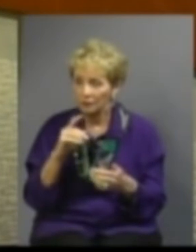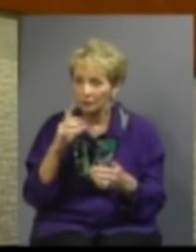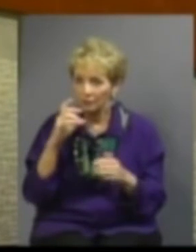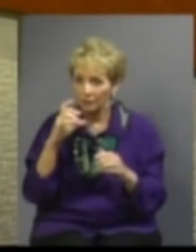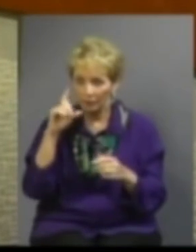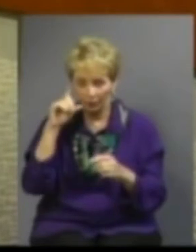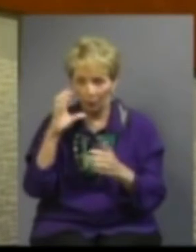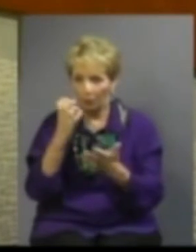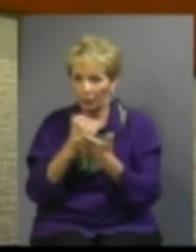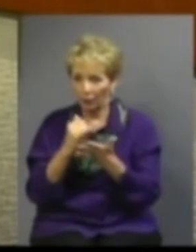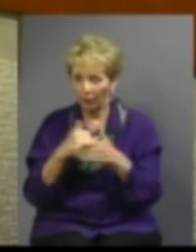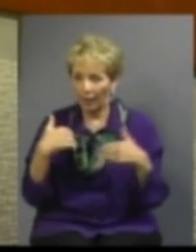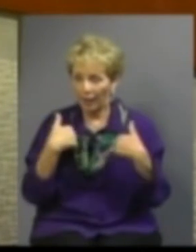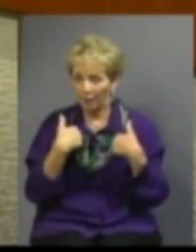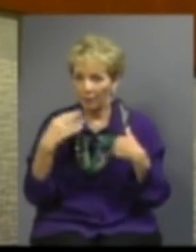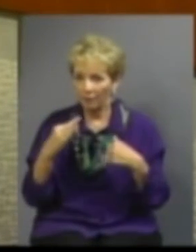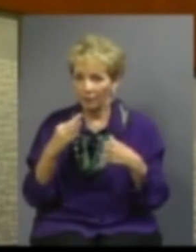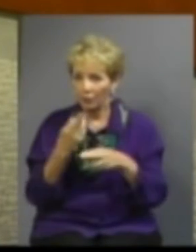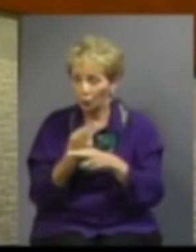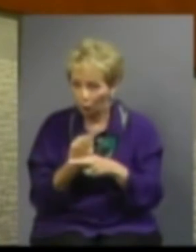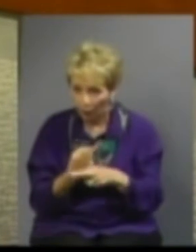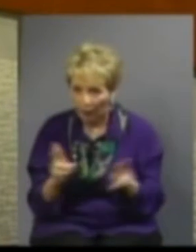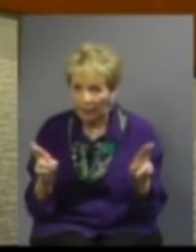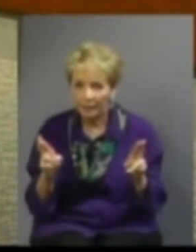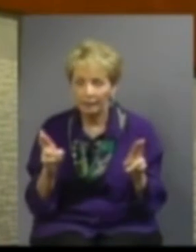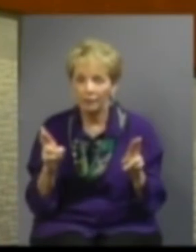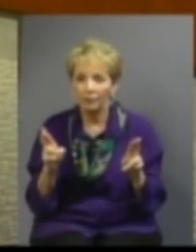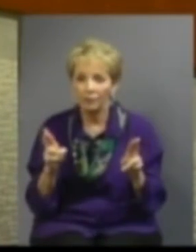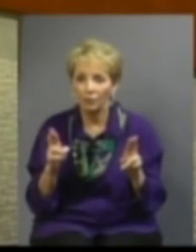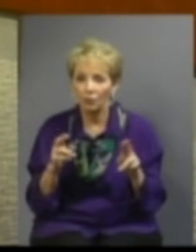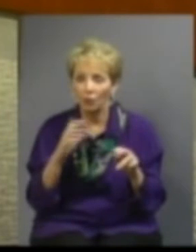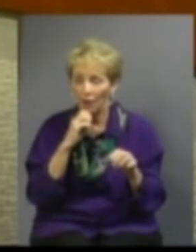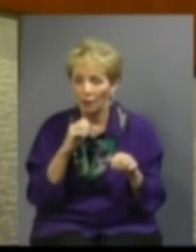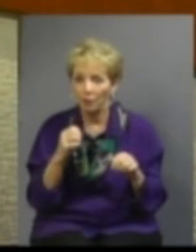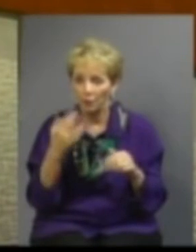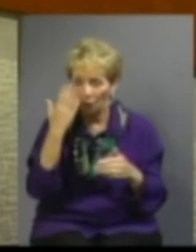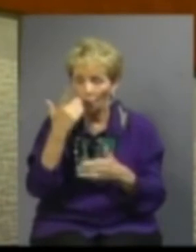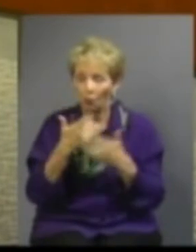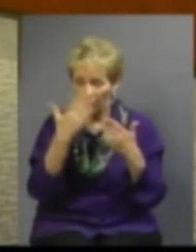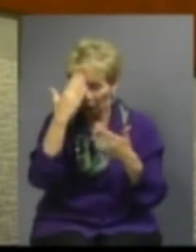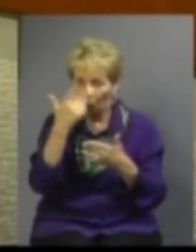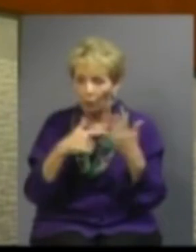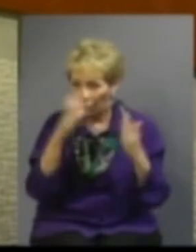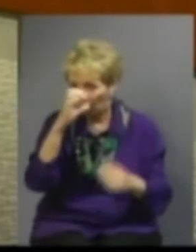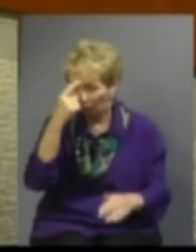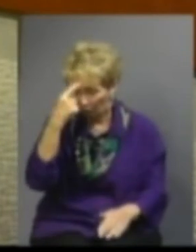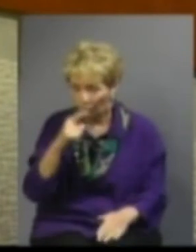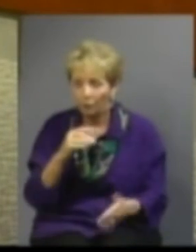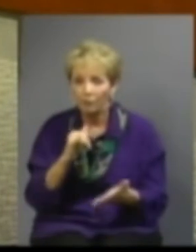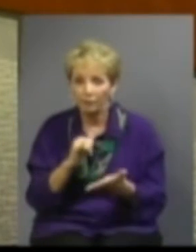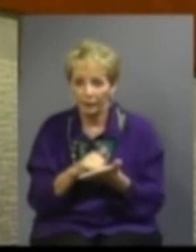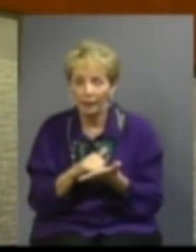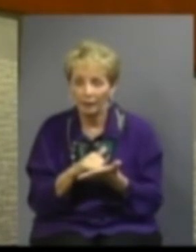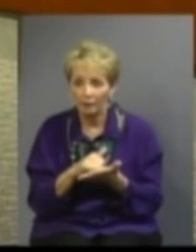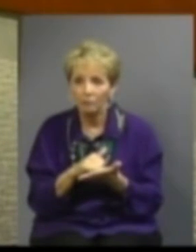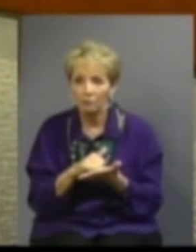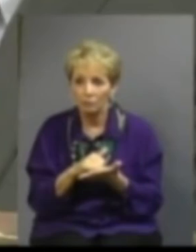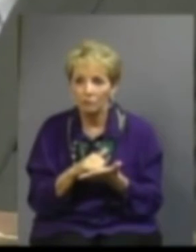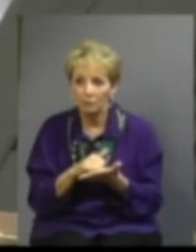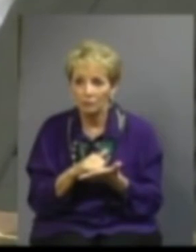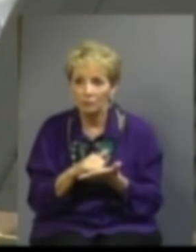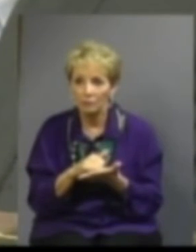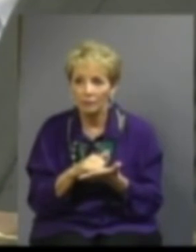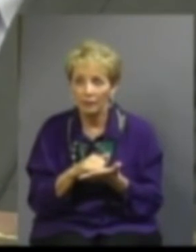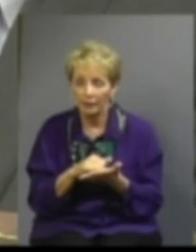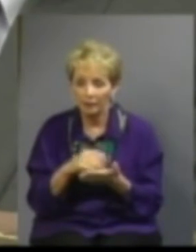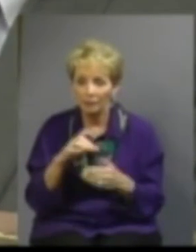That way, if the animal was released, they would at least know what they're looking for. Well, that's actually, Yeah, I we see the can do chief's